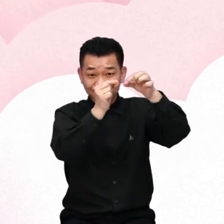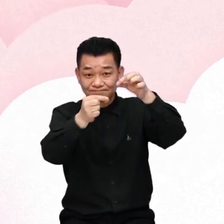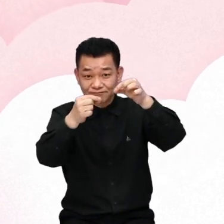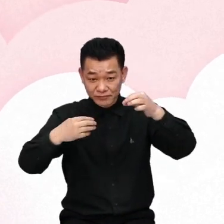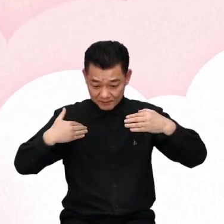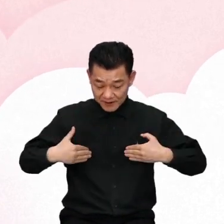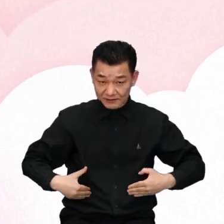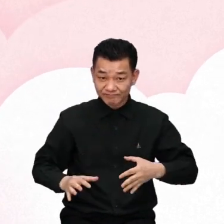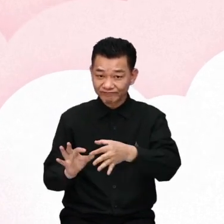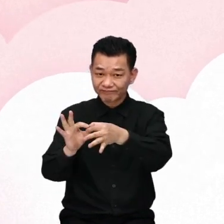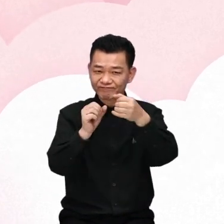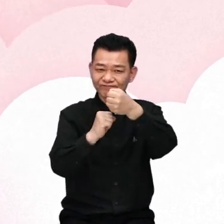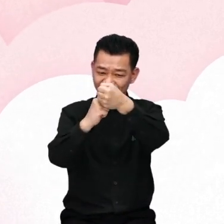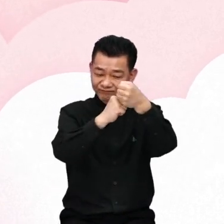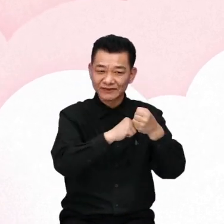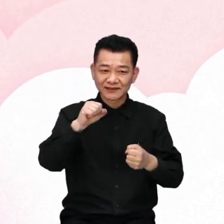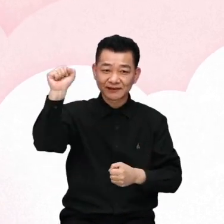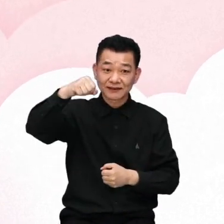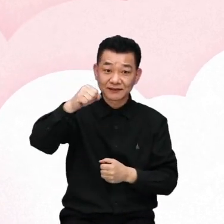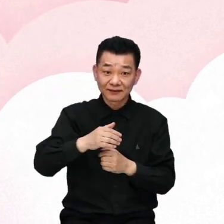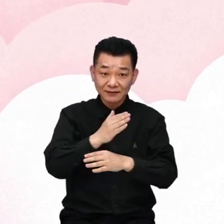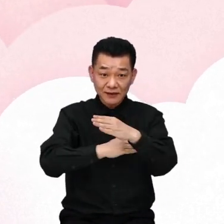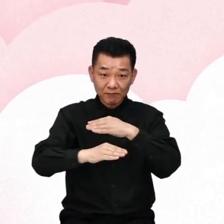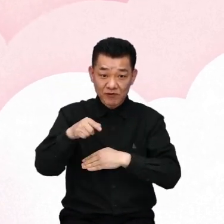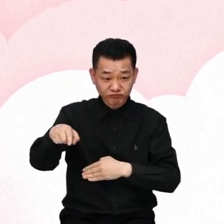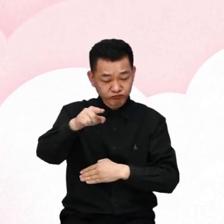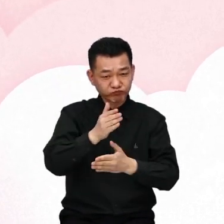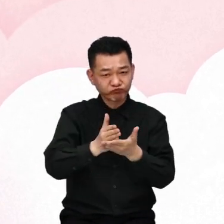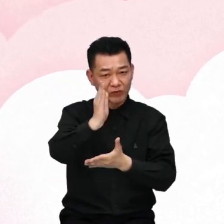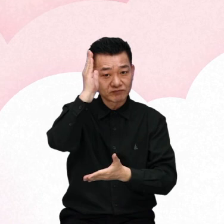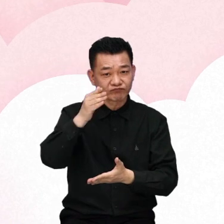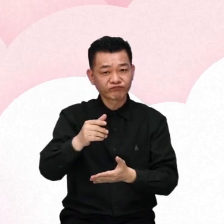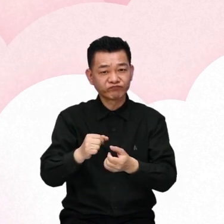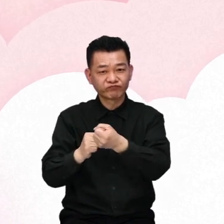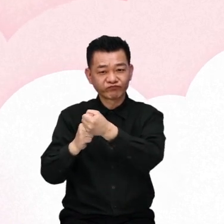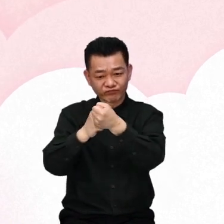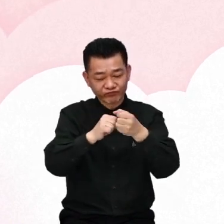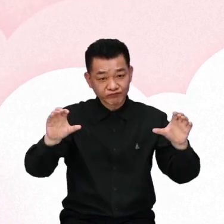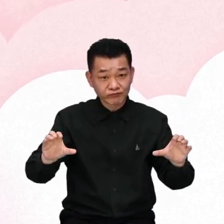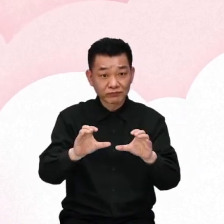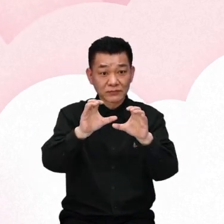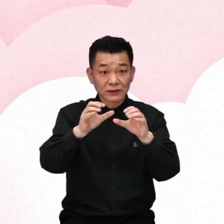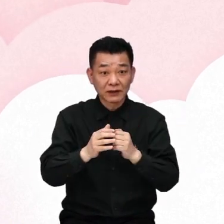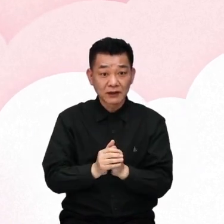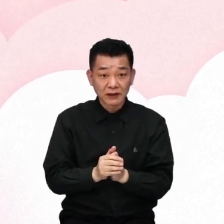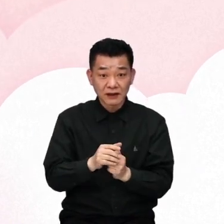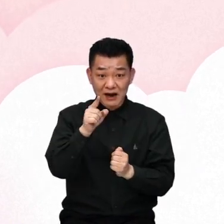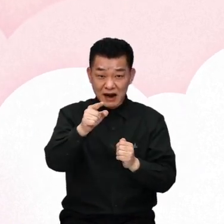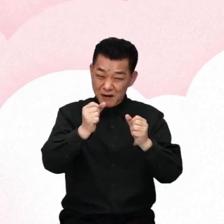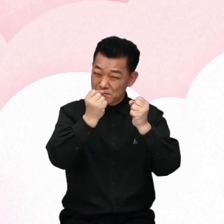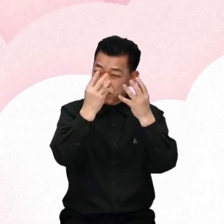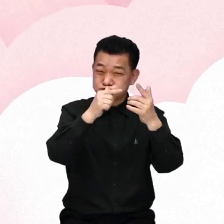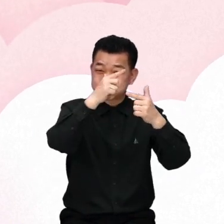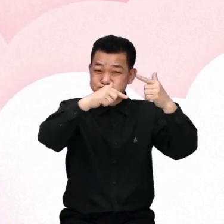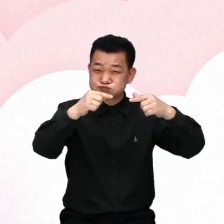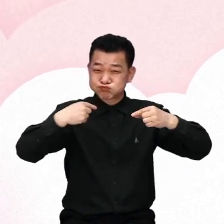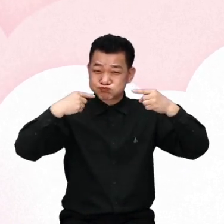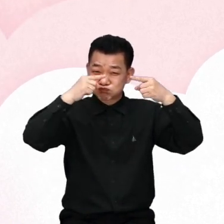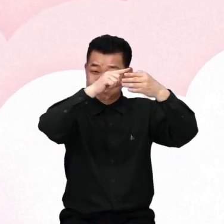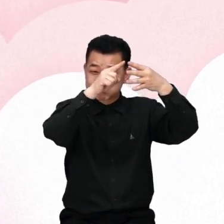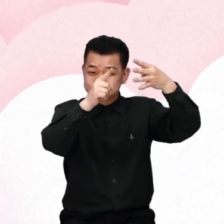disabilities. Yes, ensuring the rights of persons with disabilities can be achieved when working with